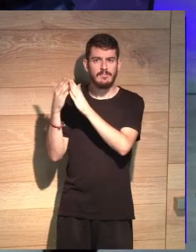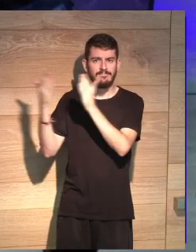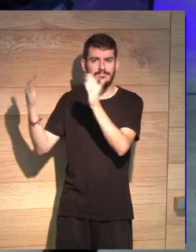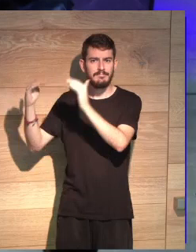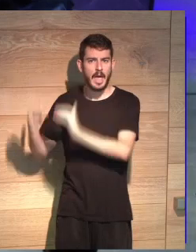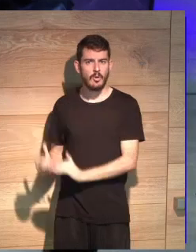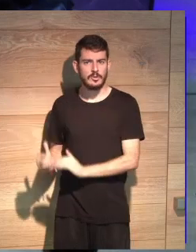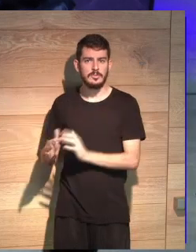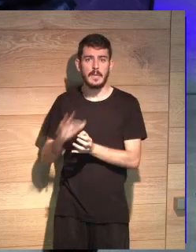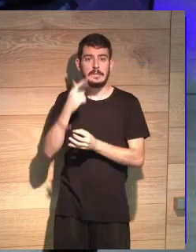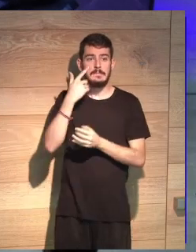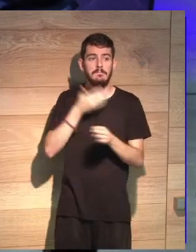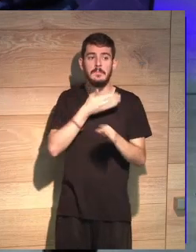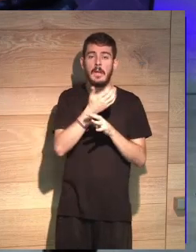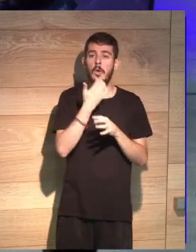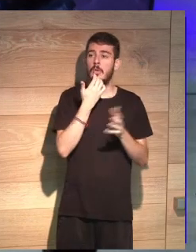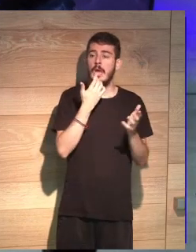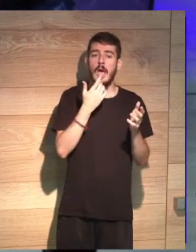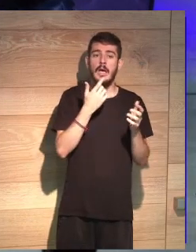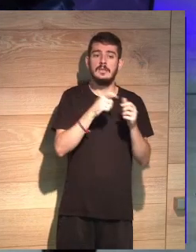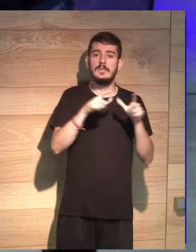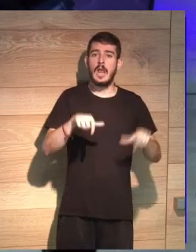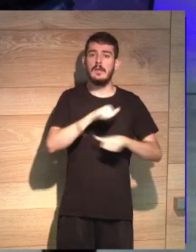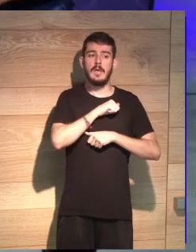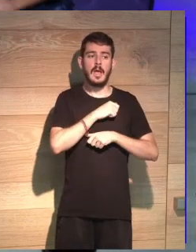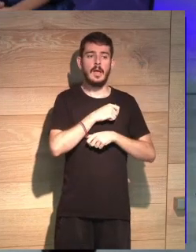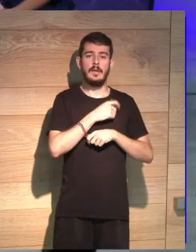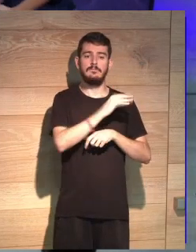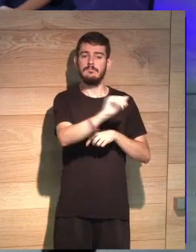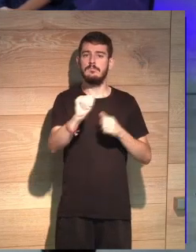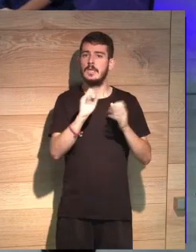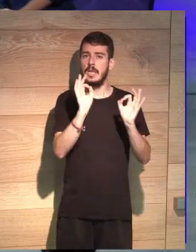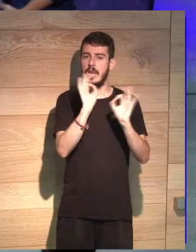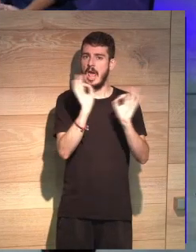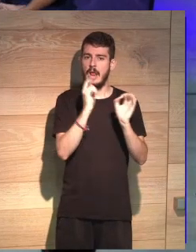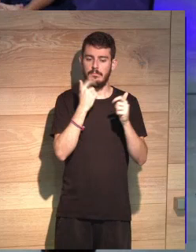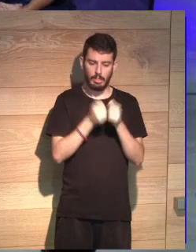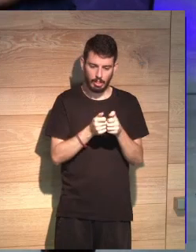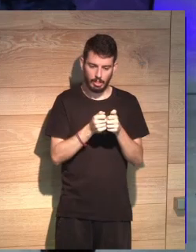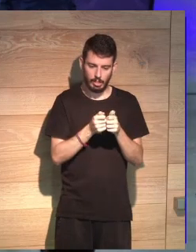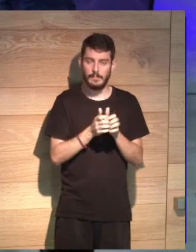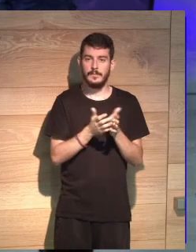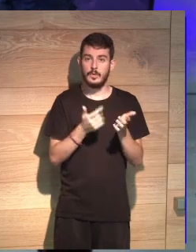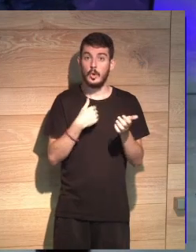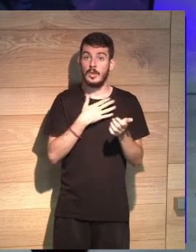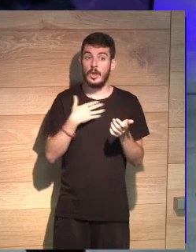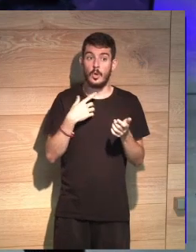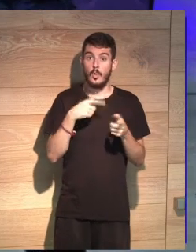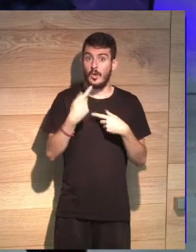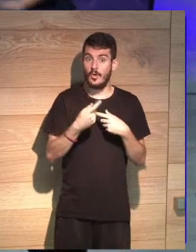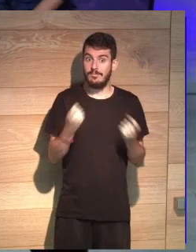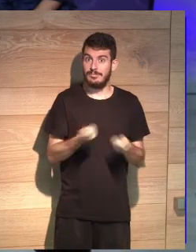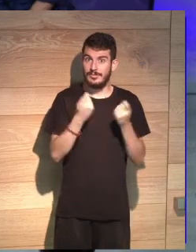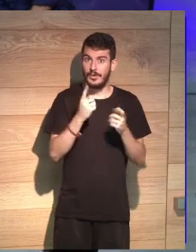individualistic society where you can be in a waiting room without saying hello to anyone. You're just looking at your